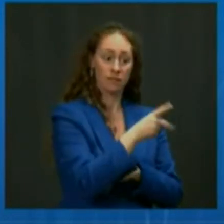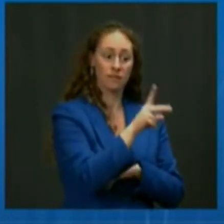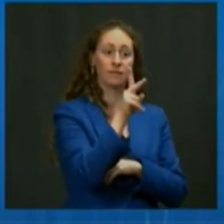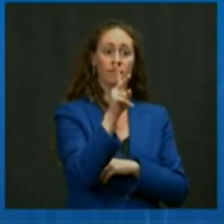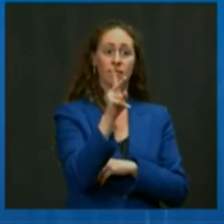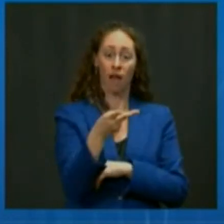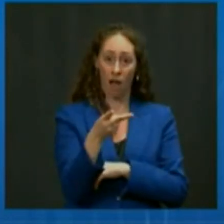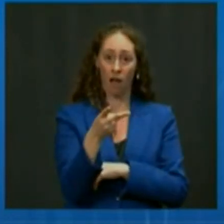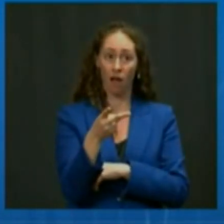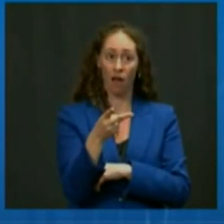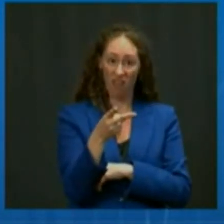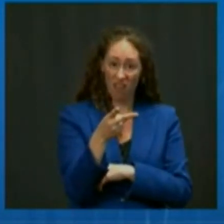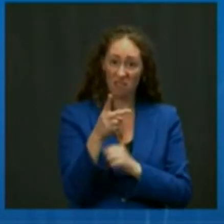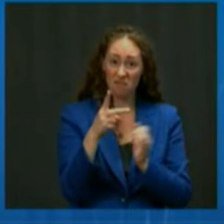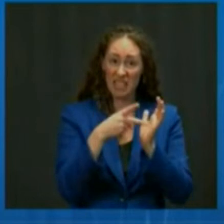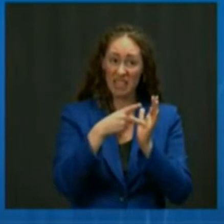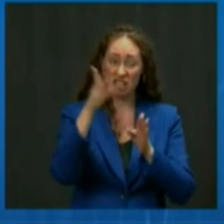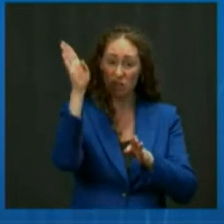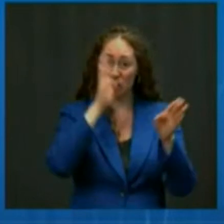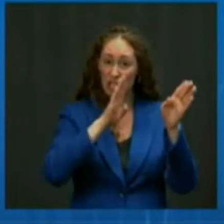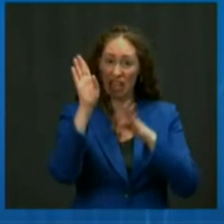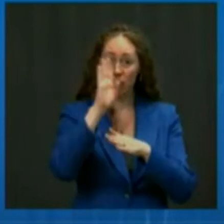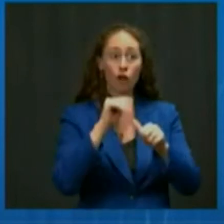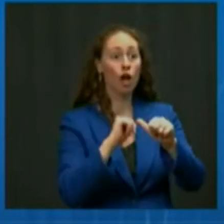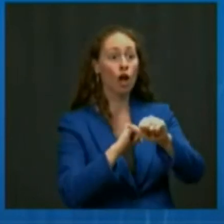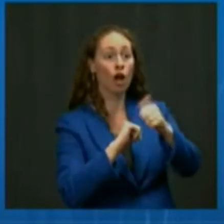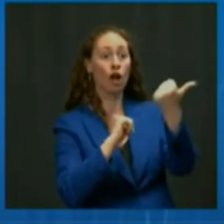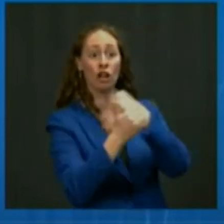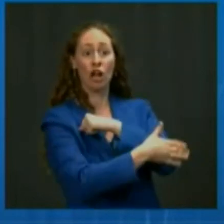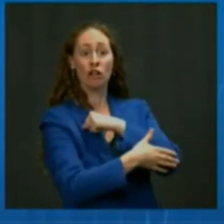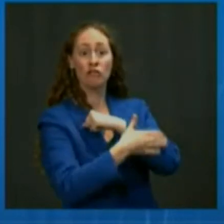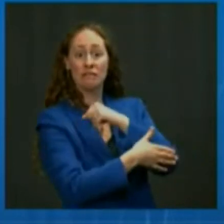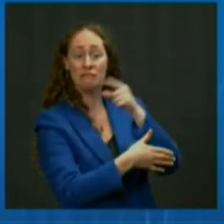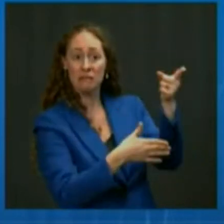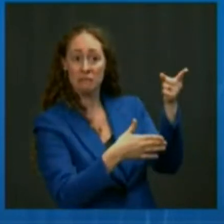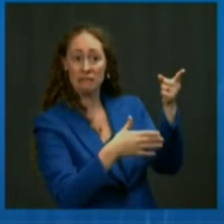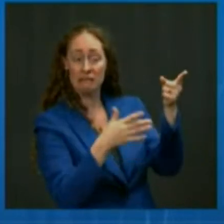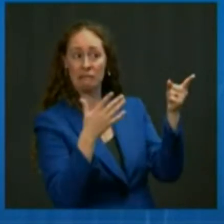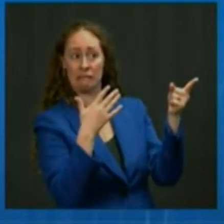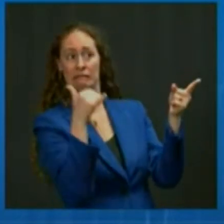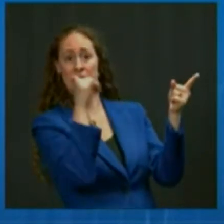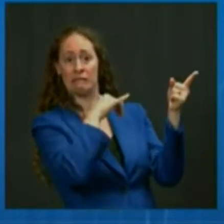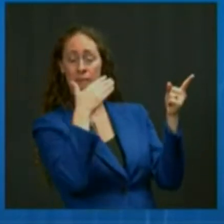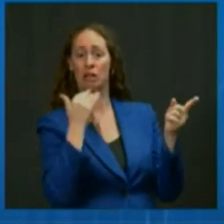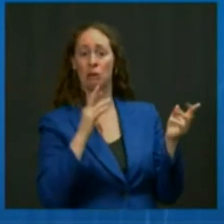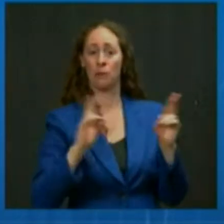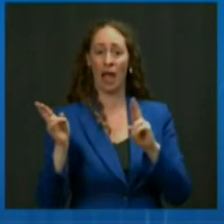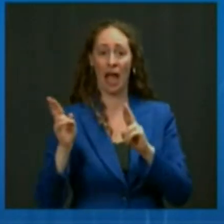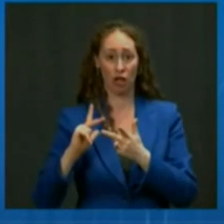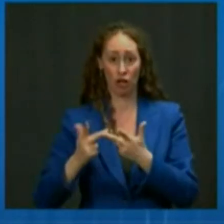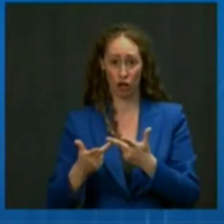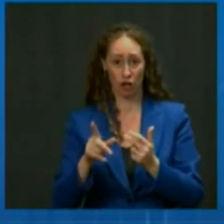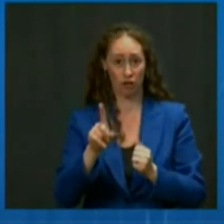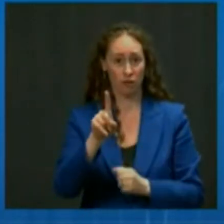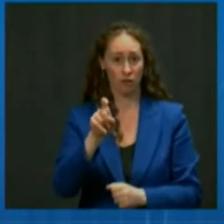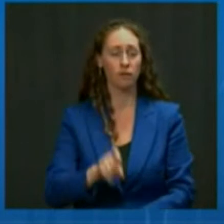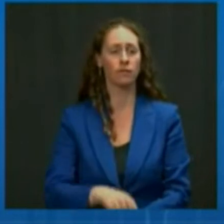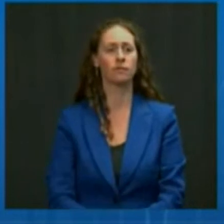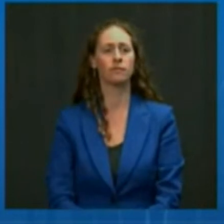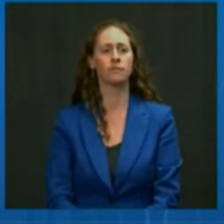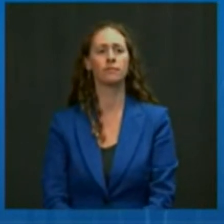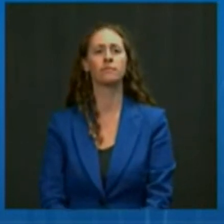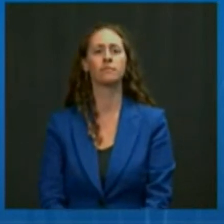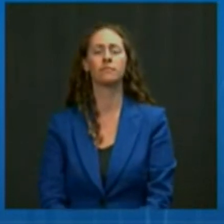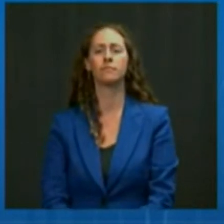So let me go first, and then Dr. Murthy, if you want to add anything. Look, to end